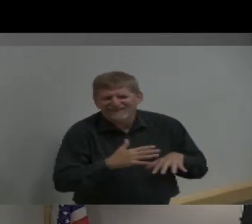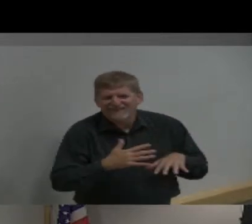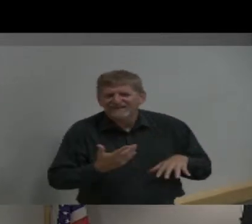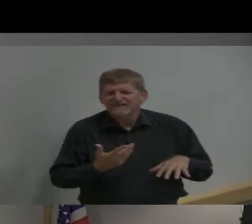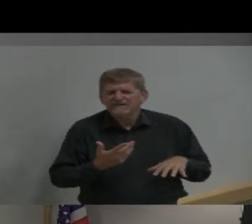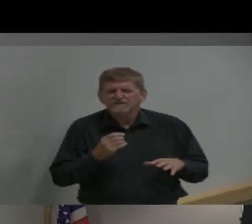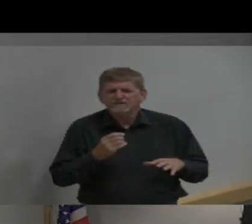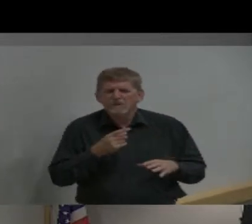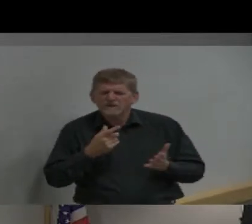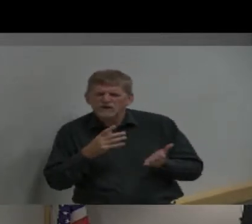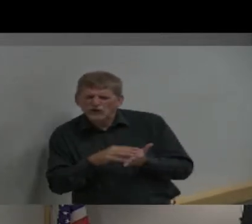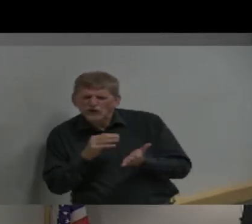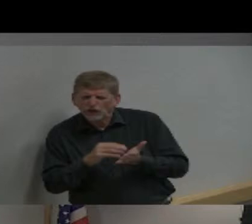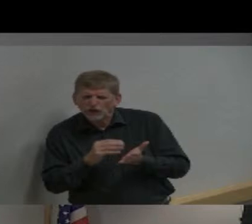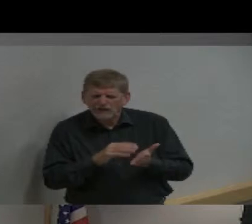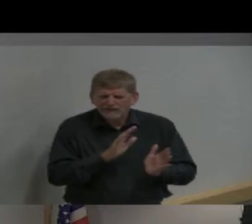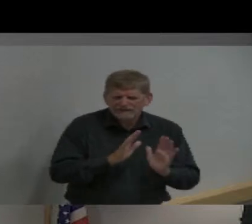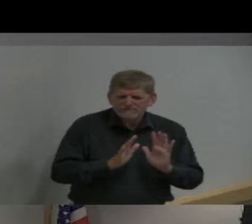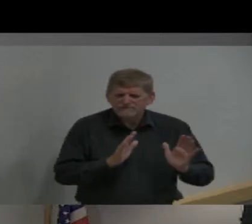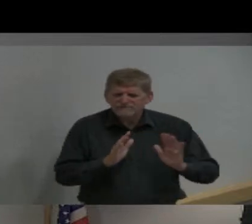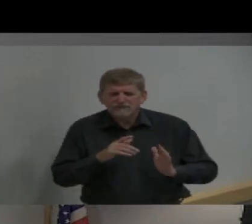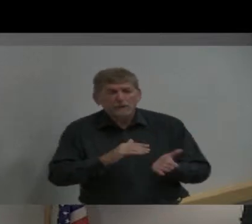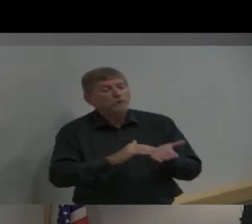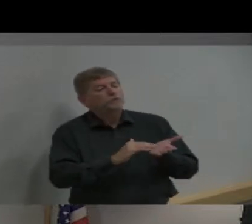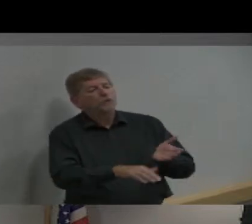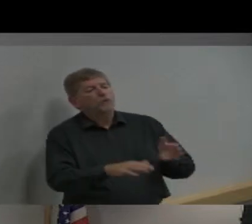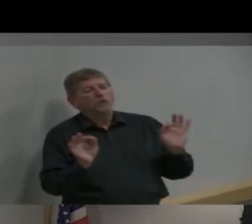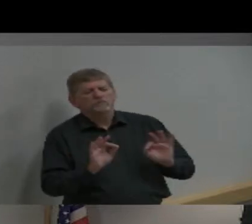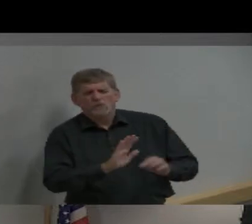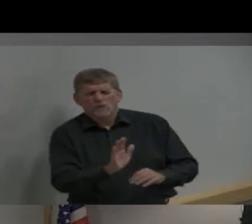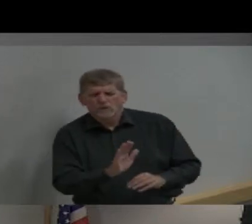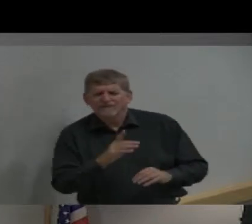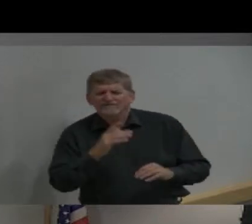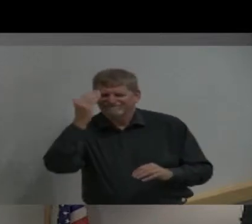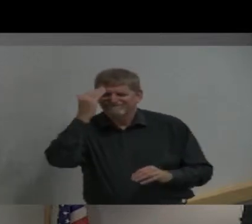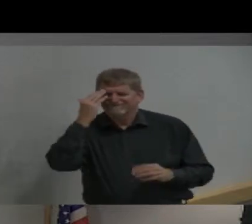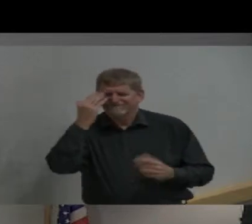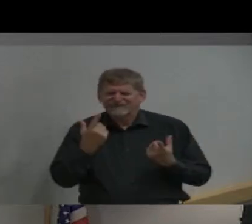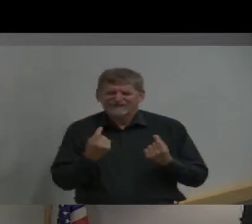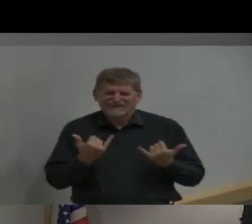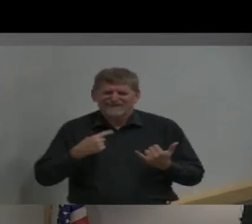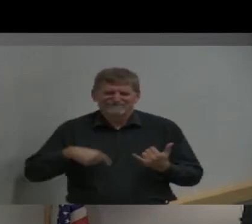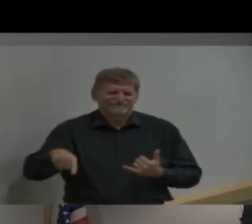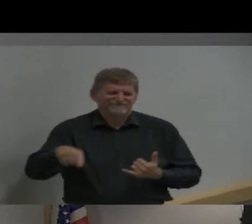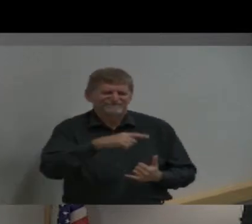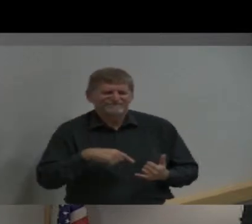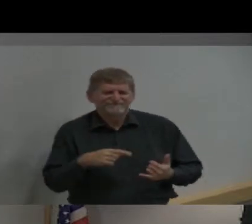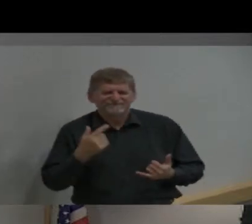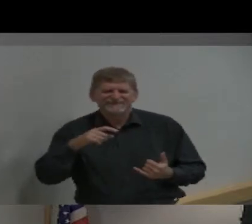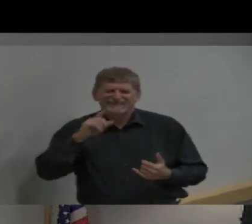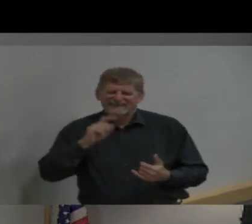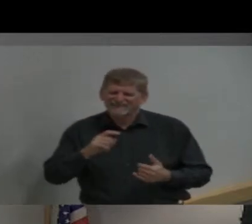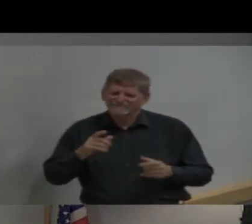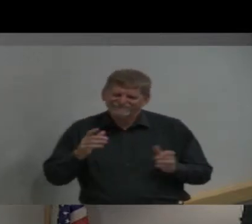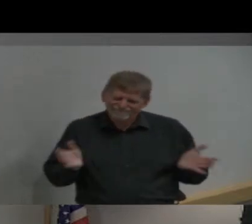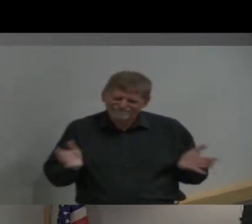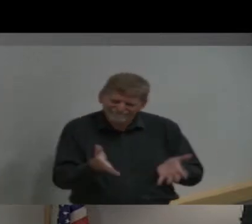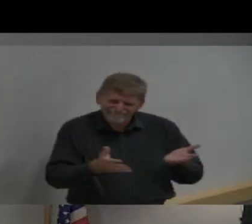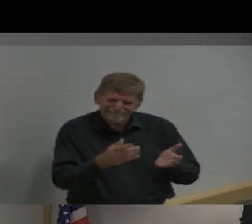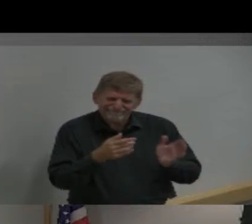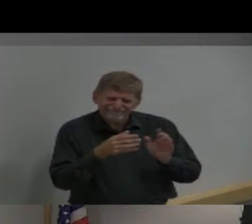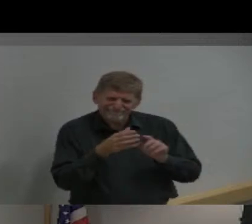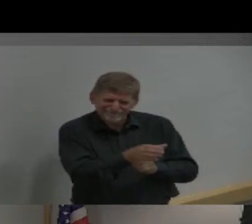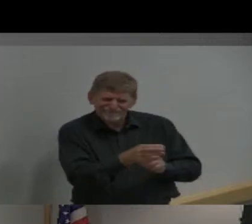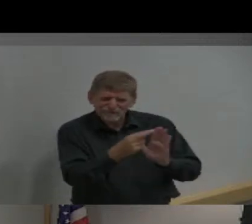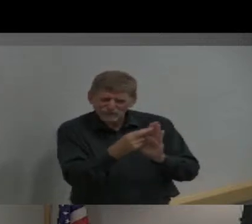of what they should be doing. Now it's just a matter of encouraging compliance, whether it be through some enforcement mechanism or by actually physically designing things